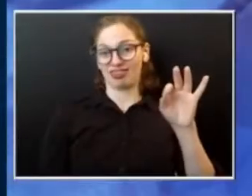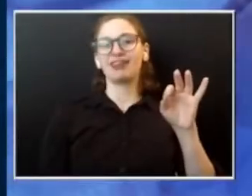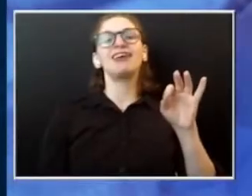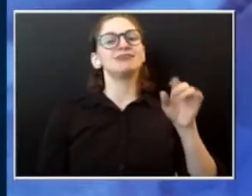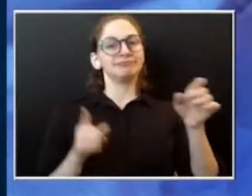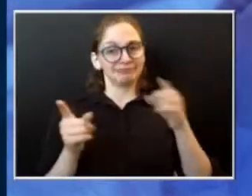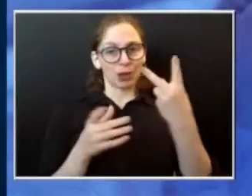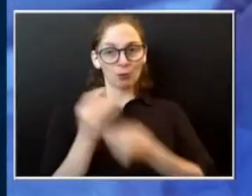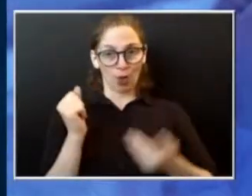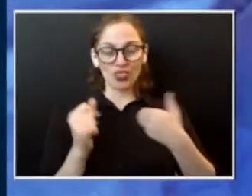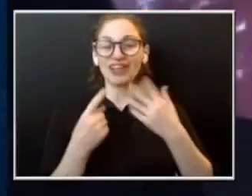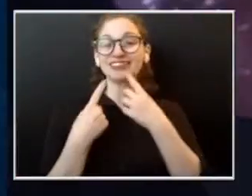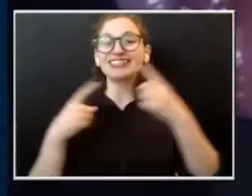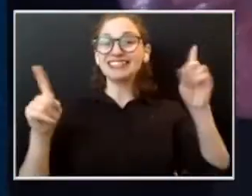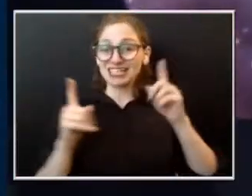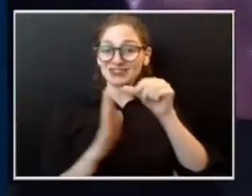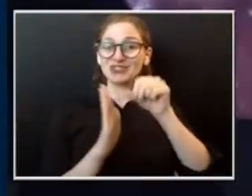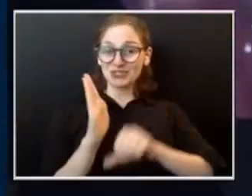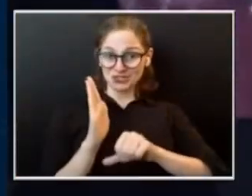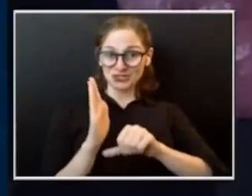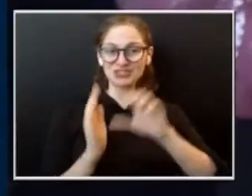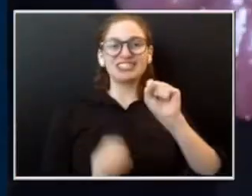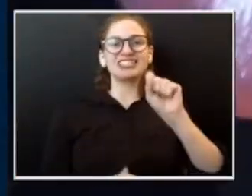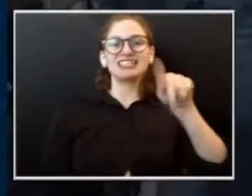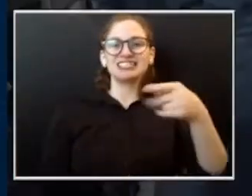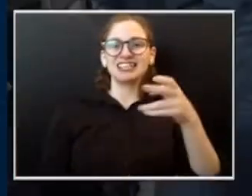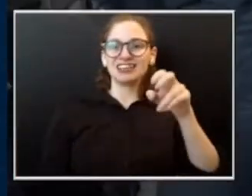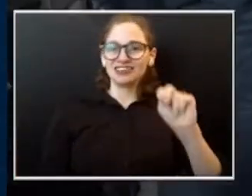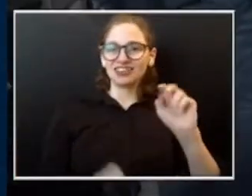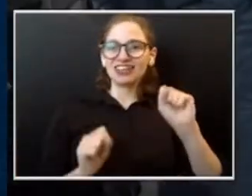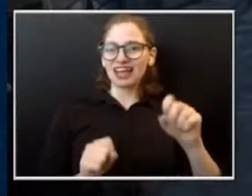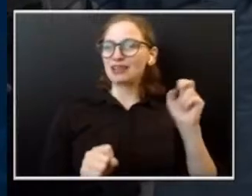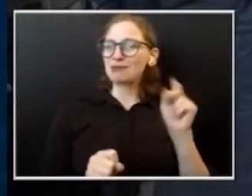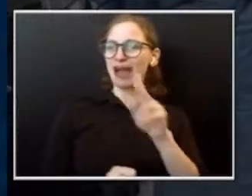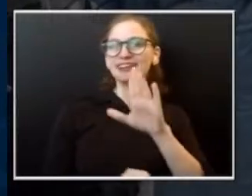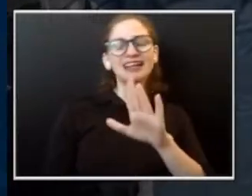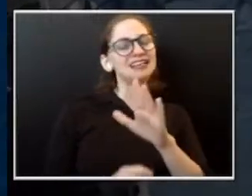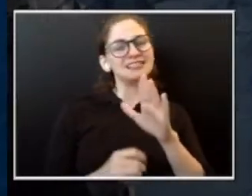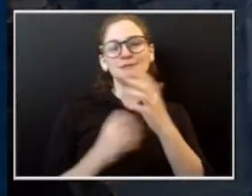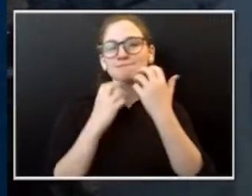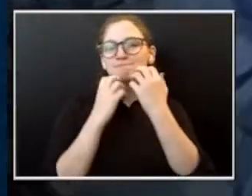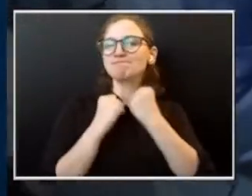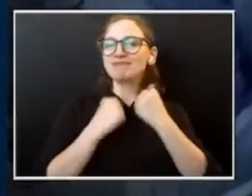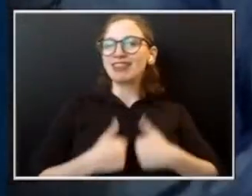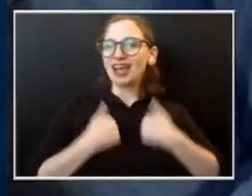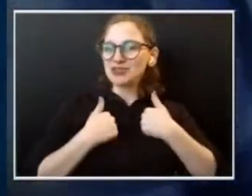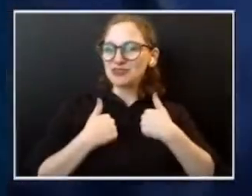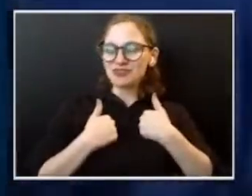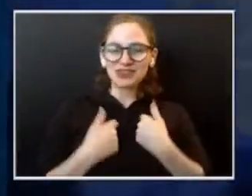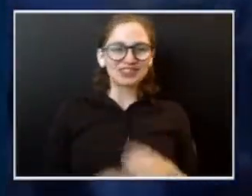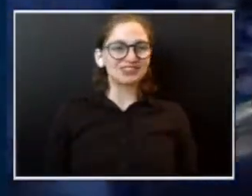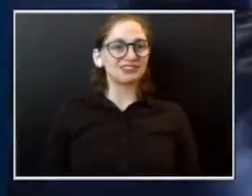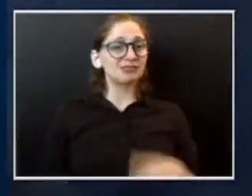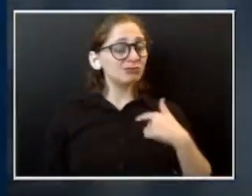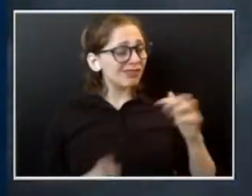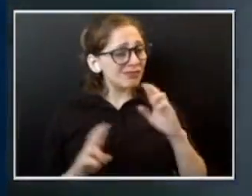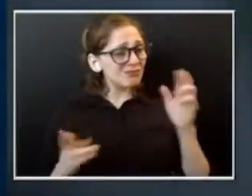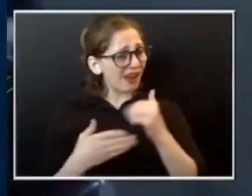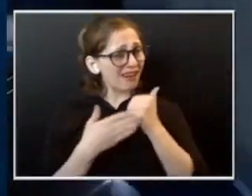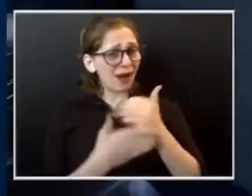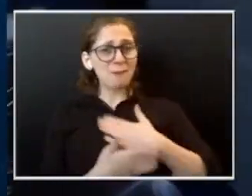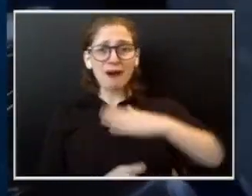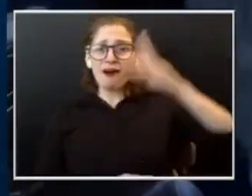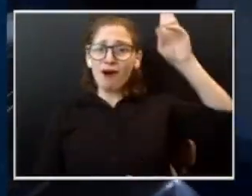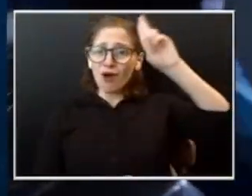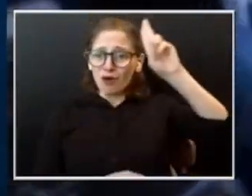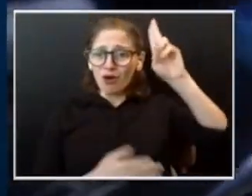and Stephen can get back to living the life he loves. I'm ready to help my uncle, and have him feel good enough